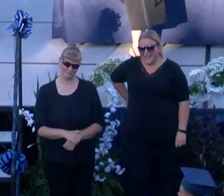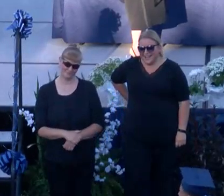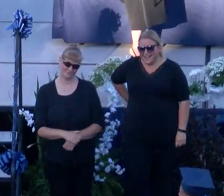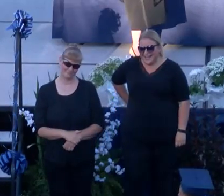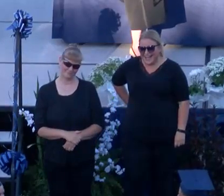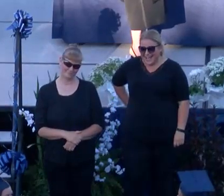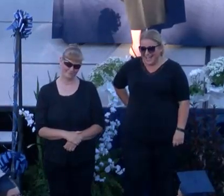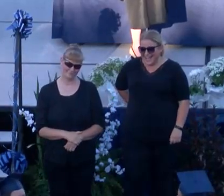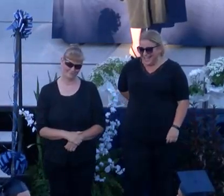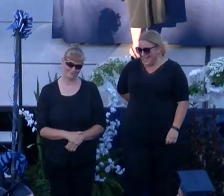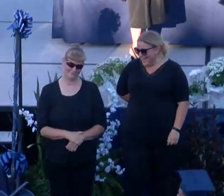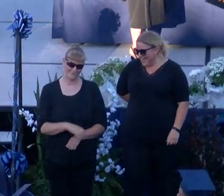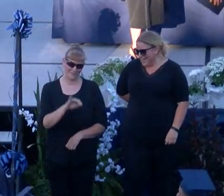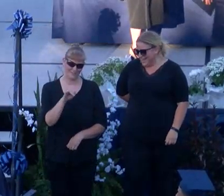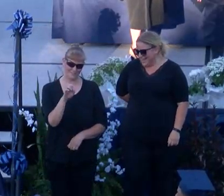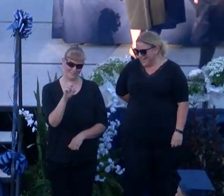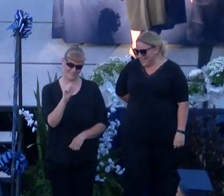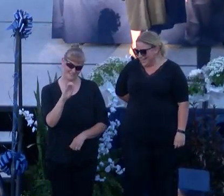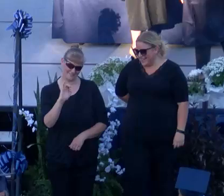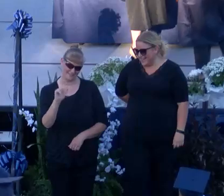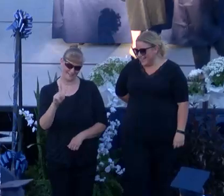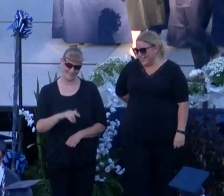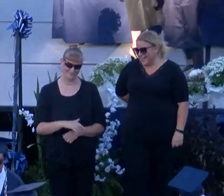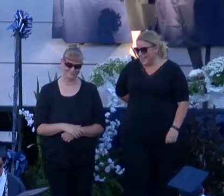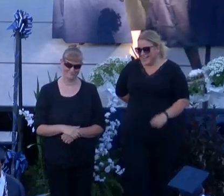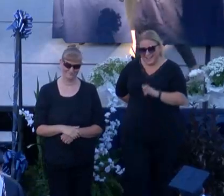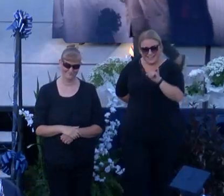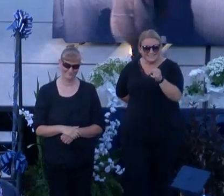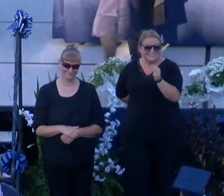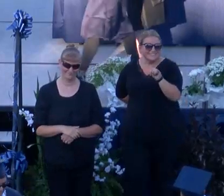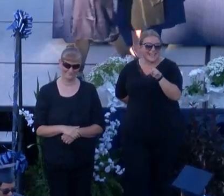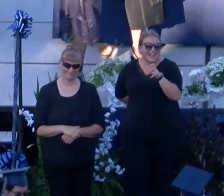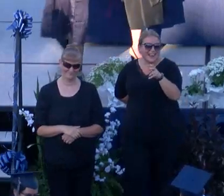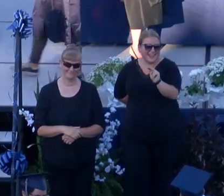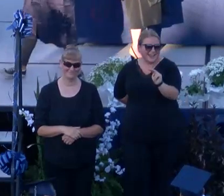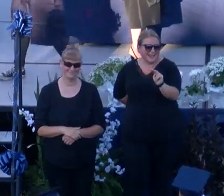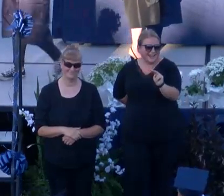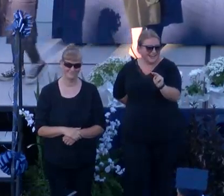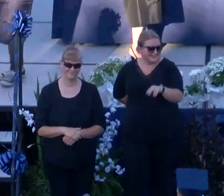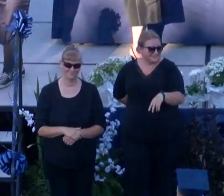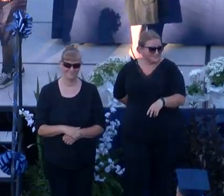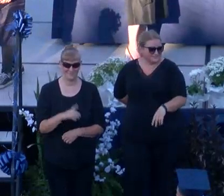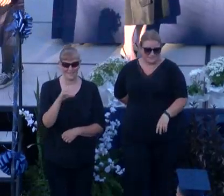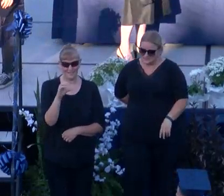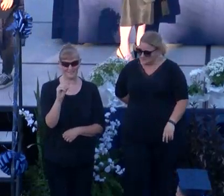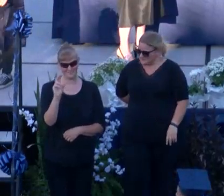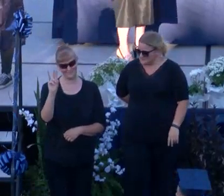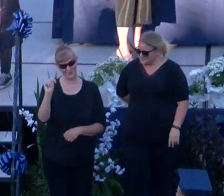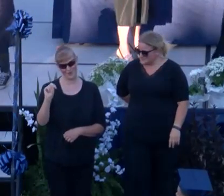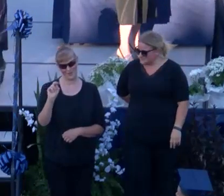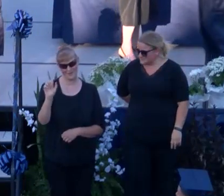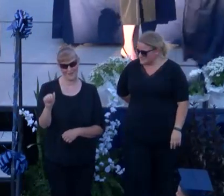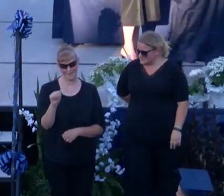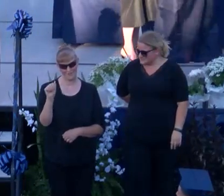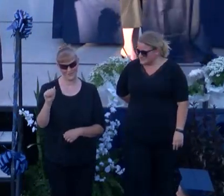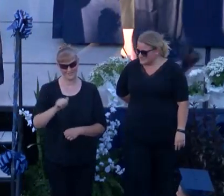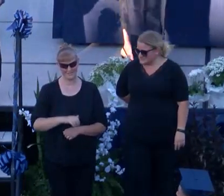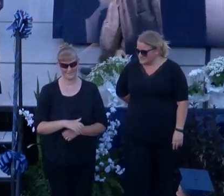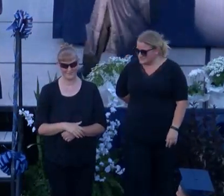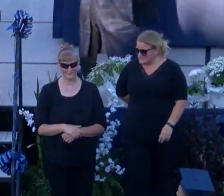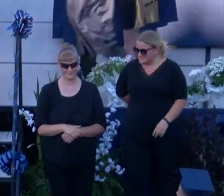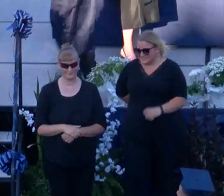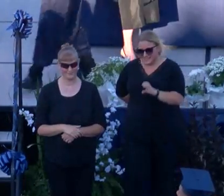Ociel Osorio. Damon Fox. Juan Alcaraz.